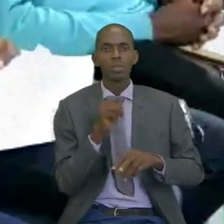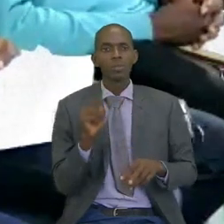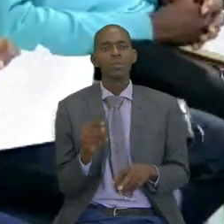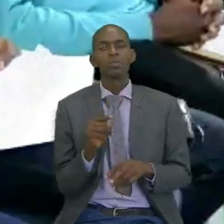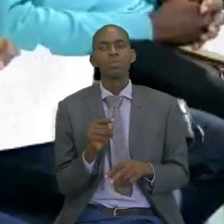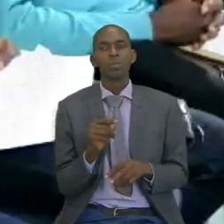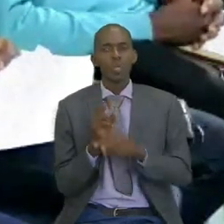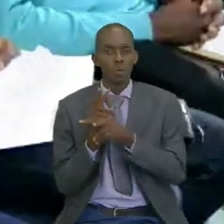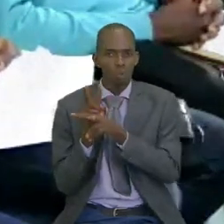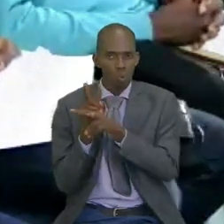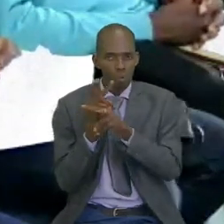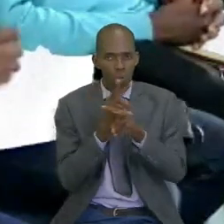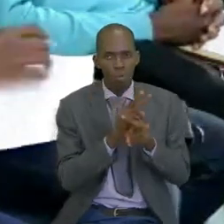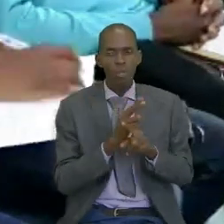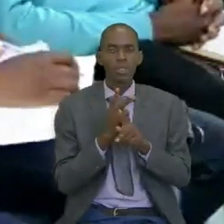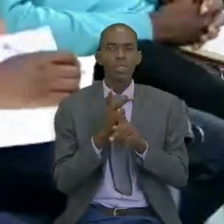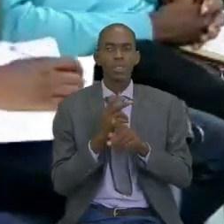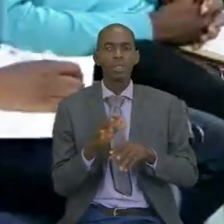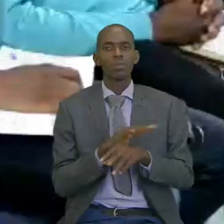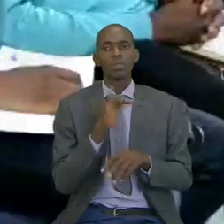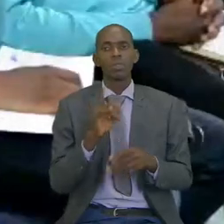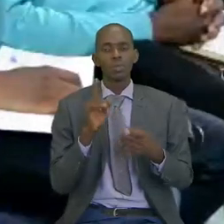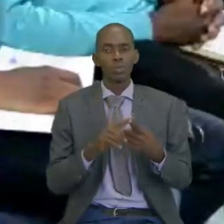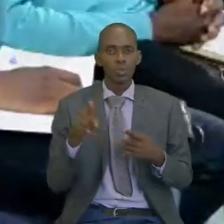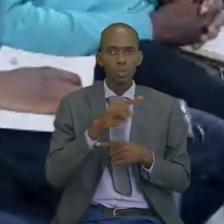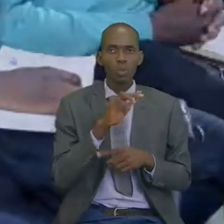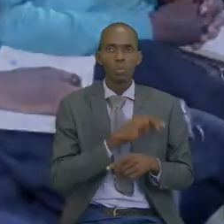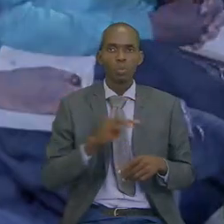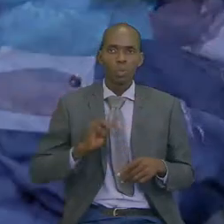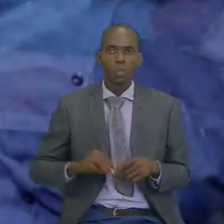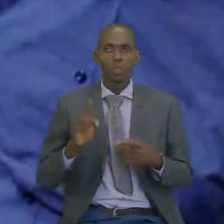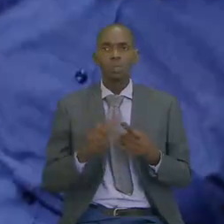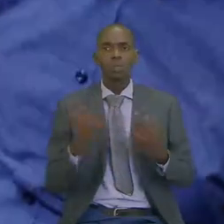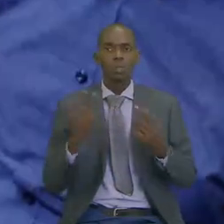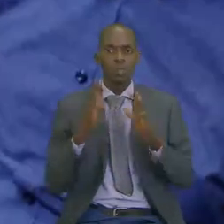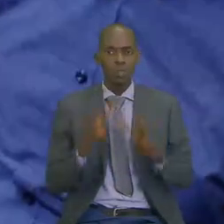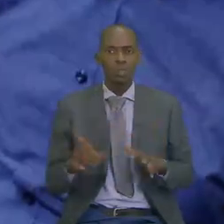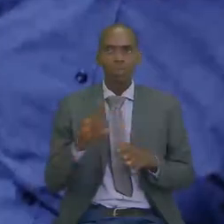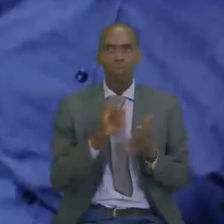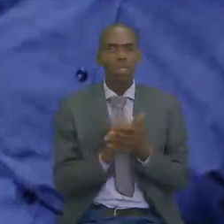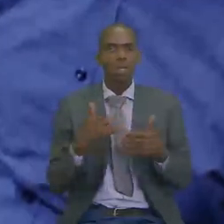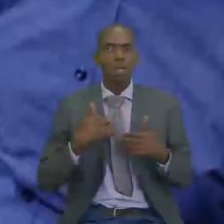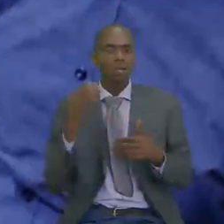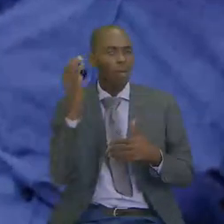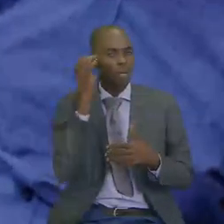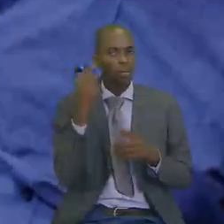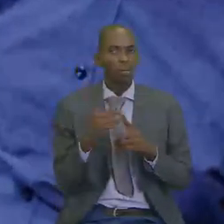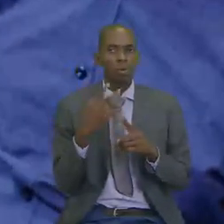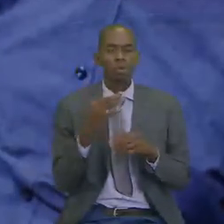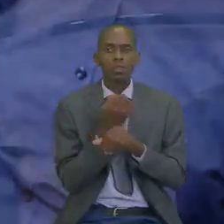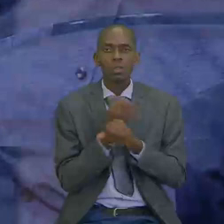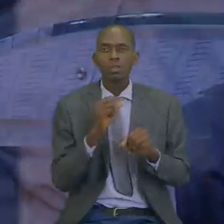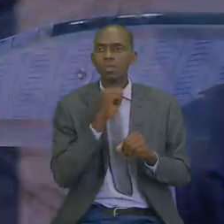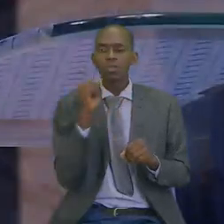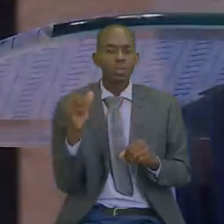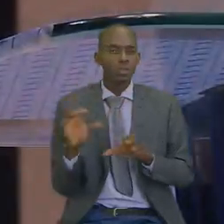watch therefore. It says to members and even sinners, the people have heard the message of salvation and they have not yielded.